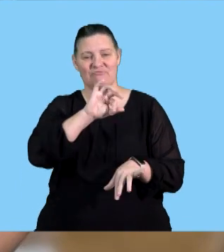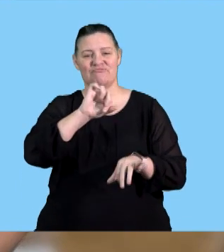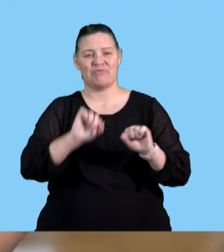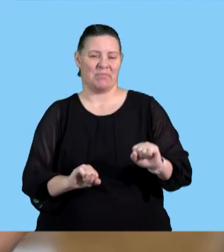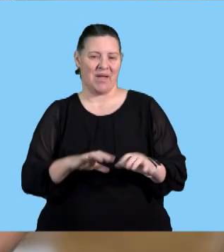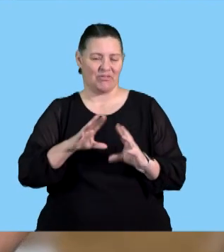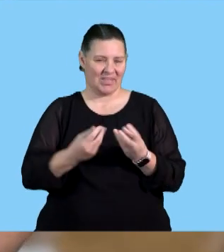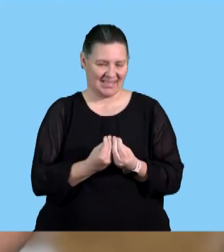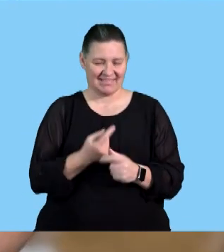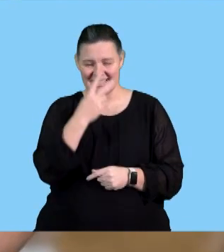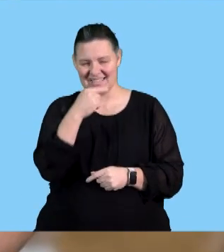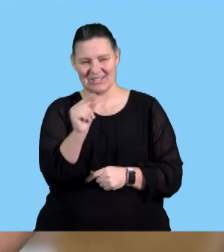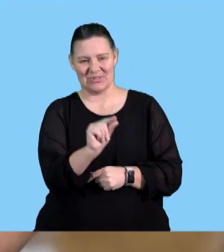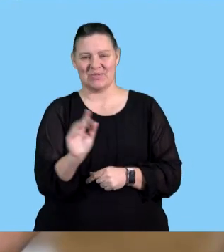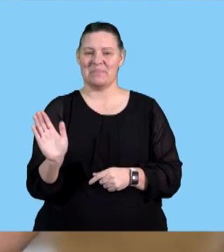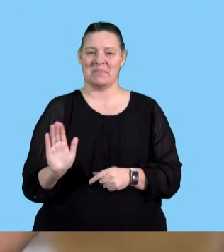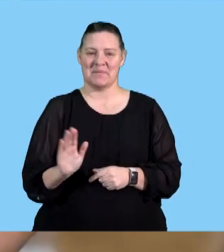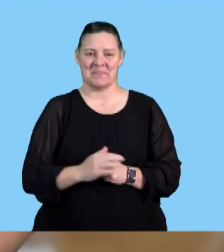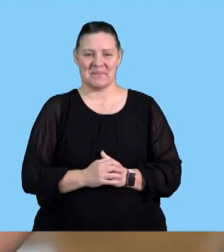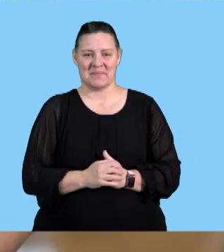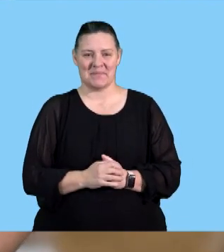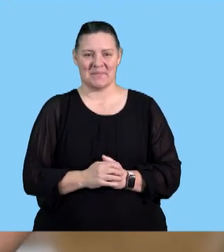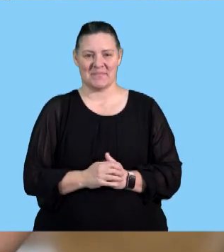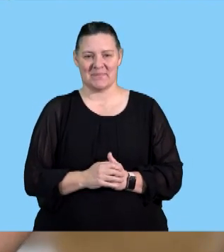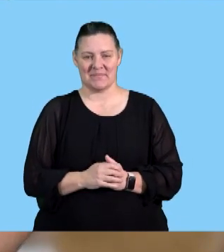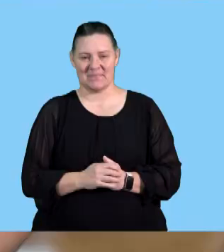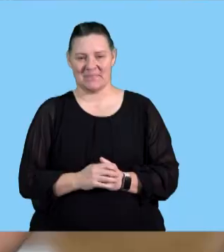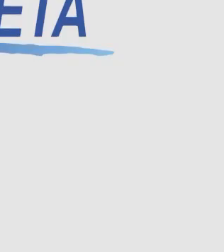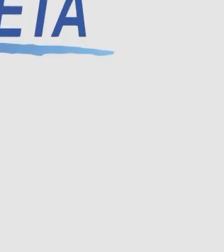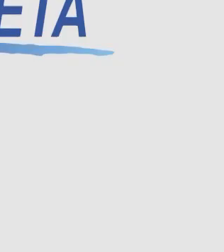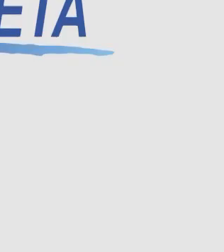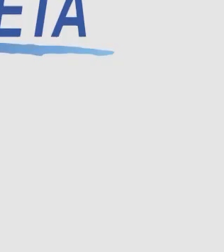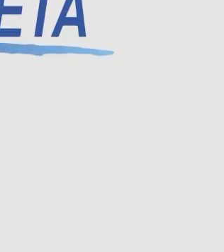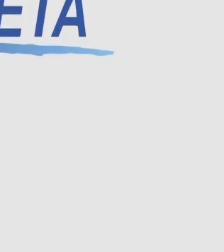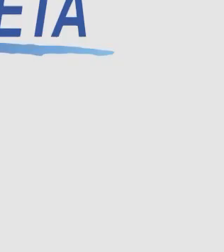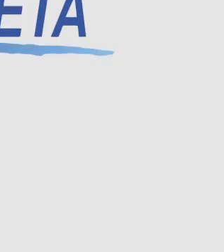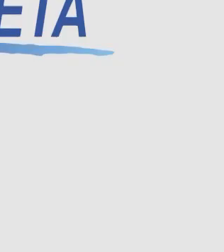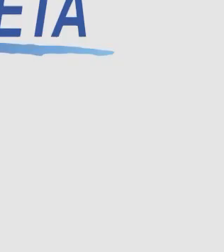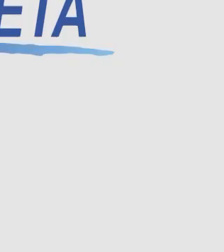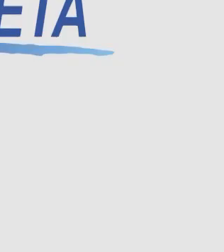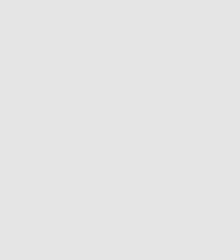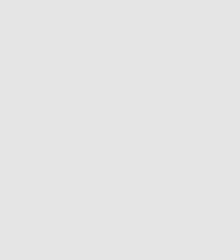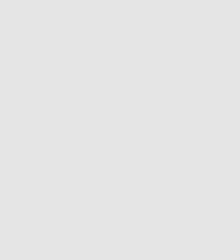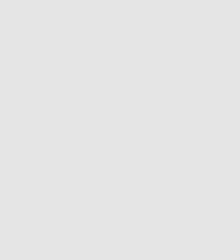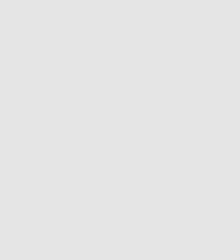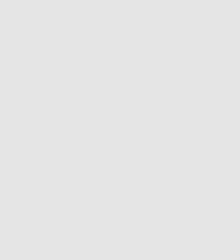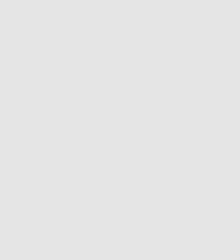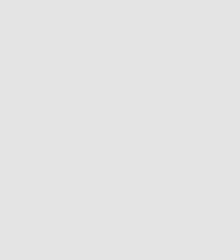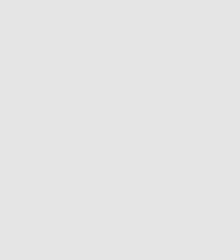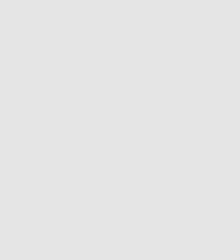that wraps it all up. See you soon. Goodbye.